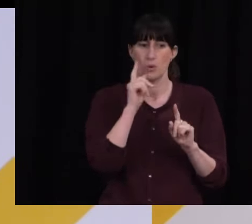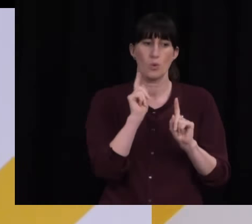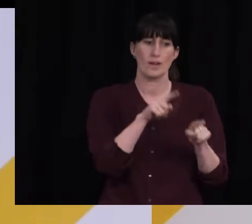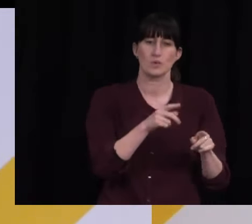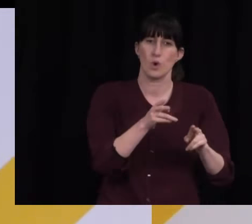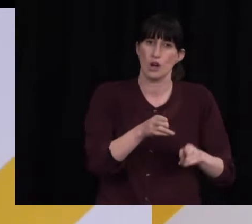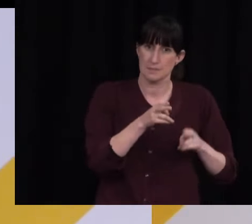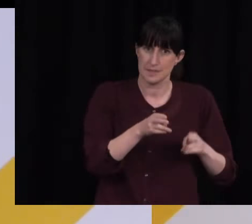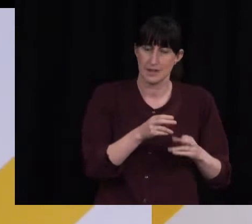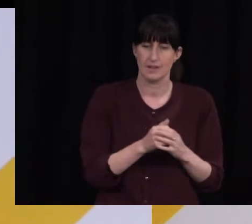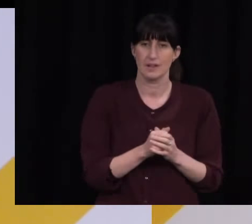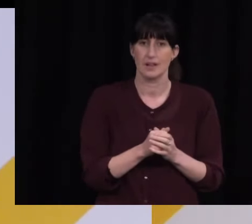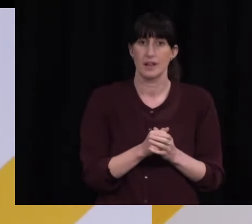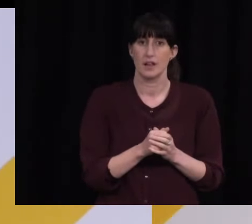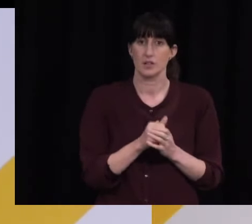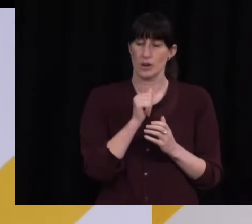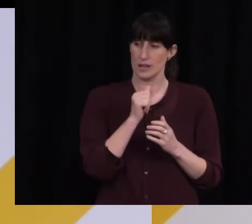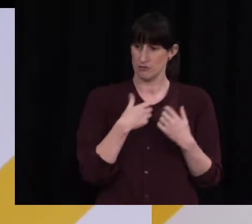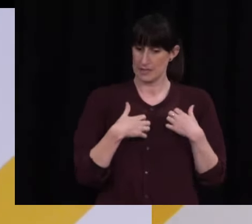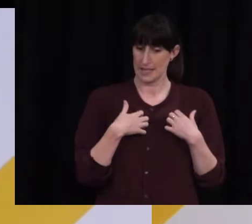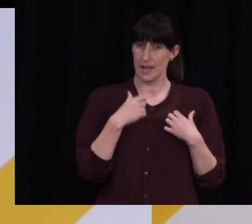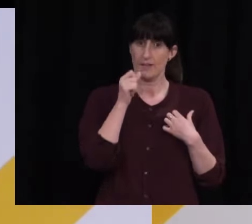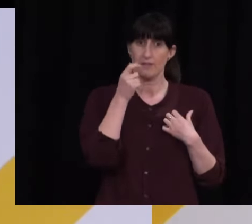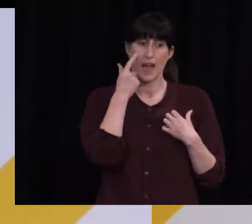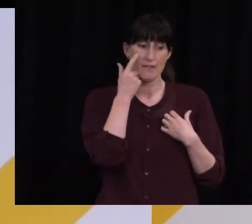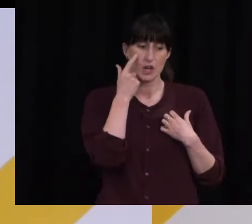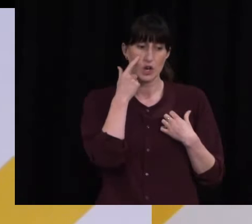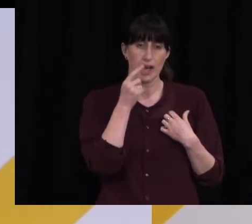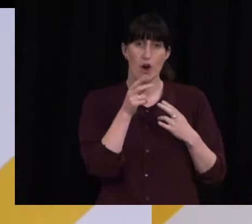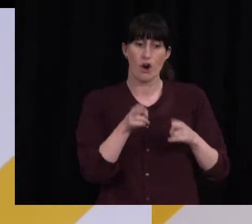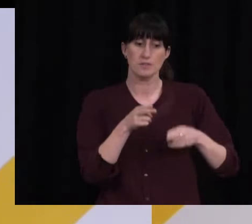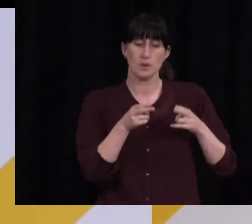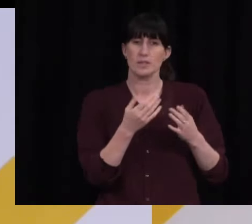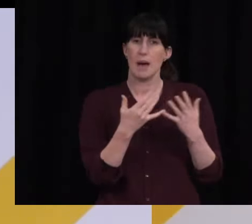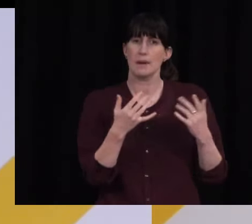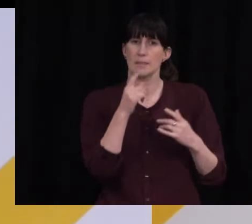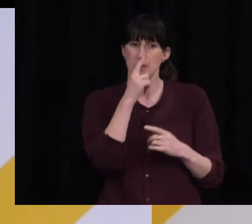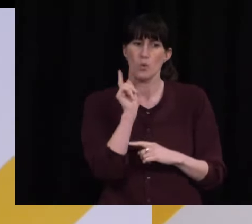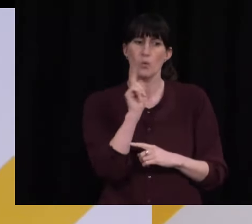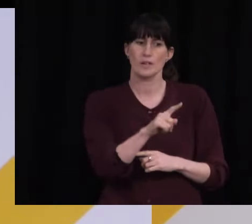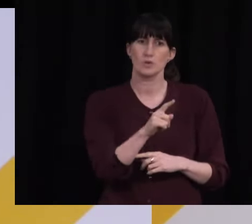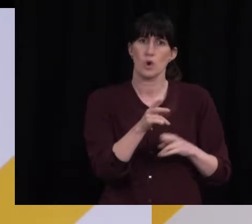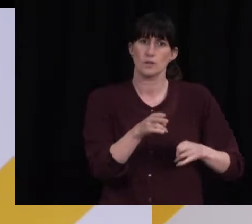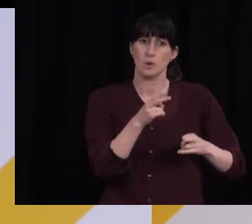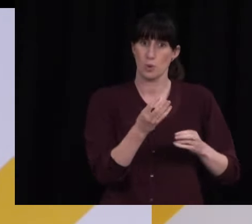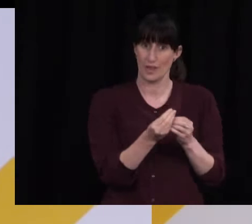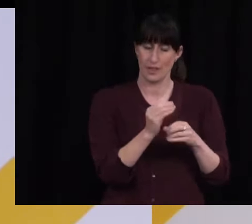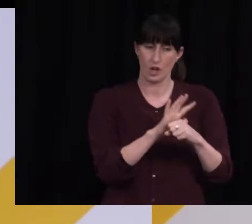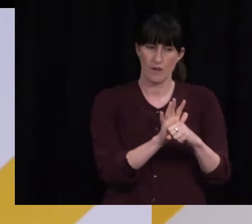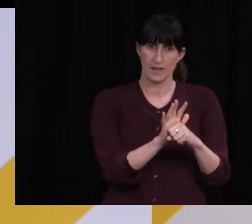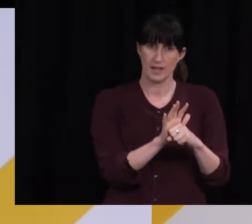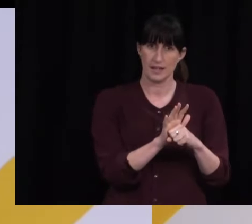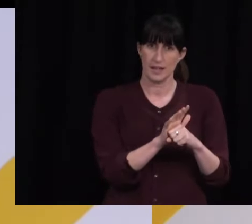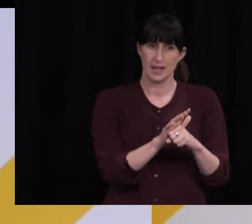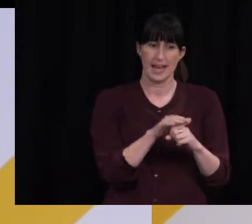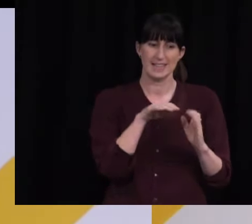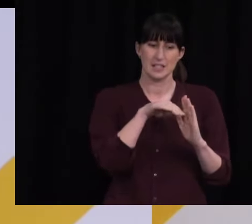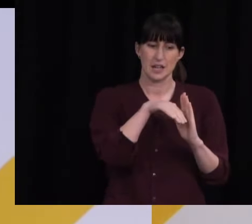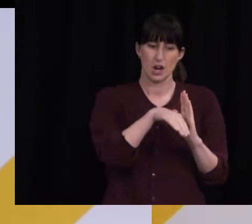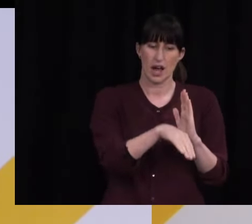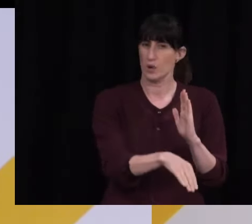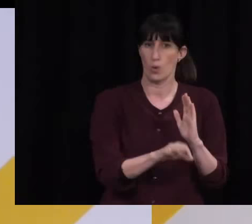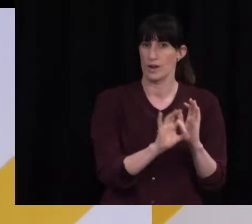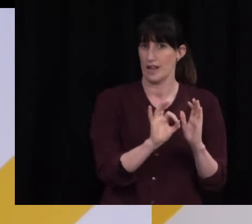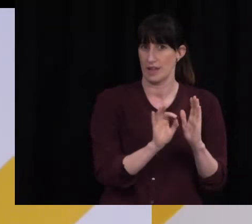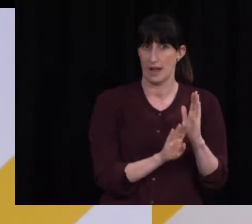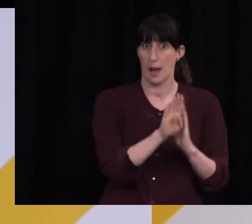if you look at the number of hospitalisations which continue to decline or not go up, it suggests there's not a large pool of cases out